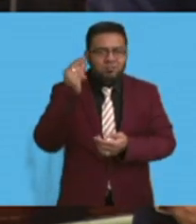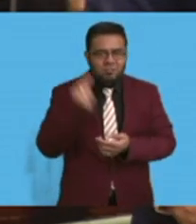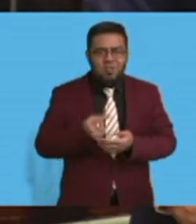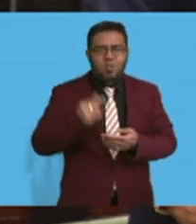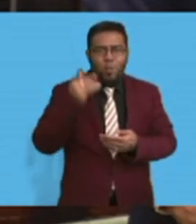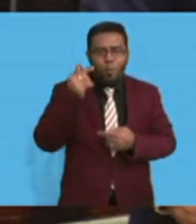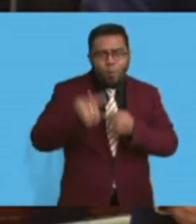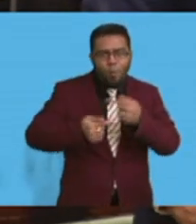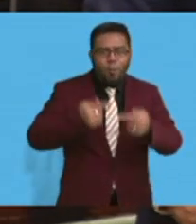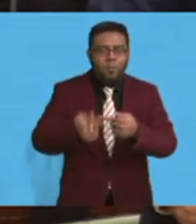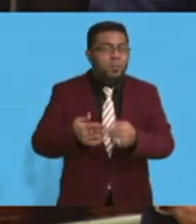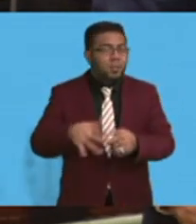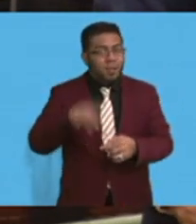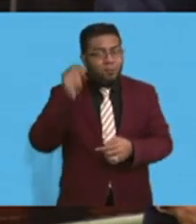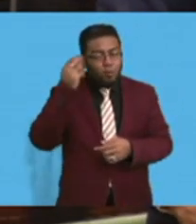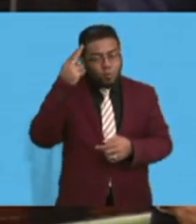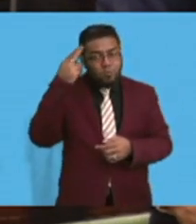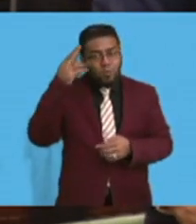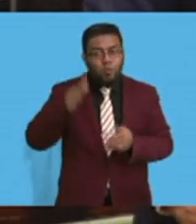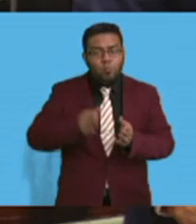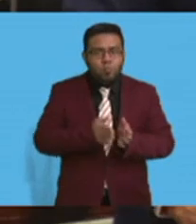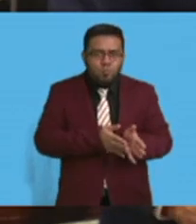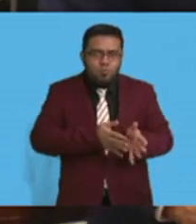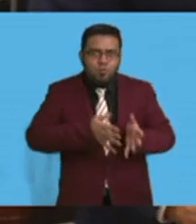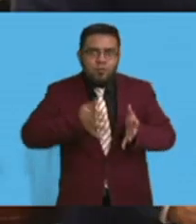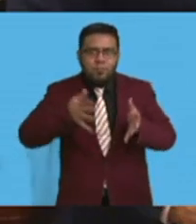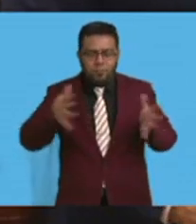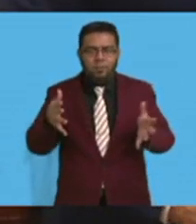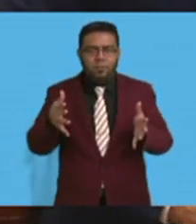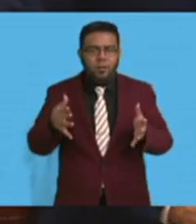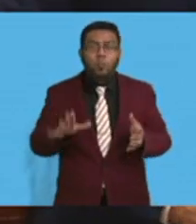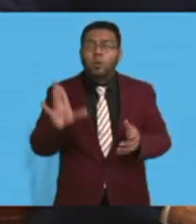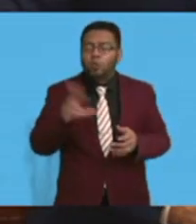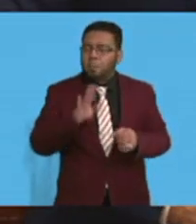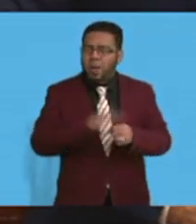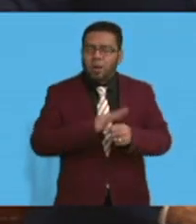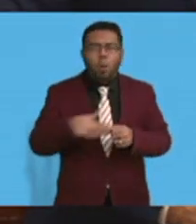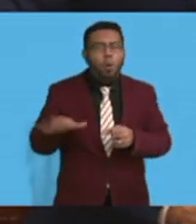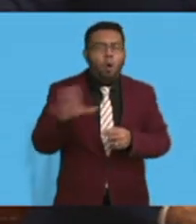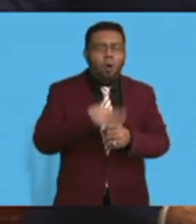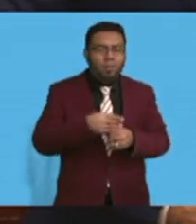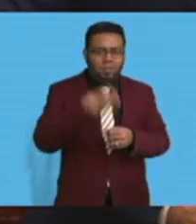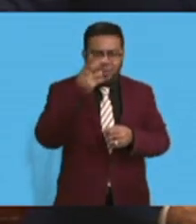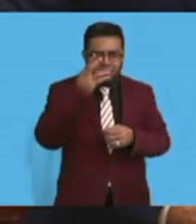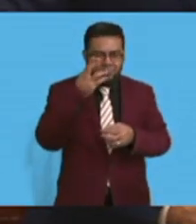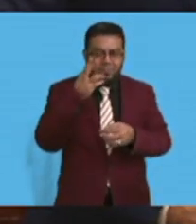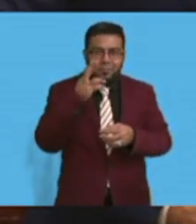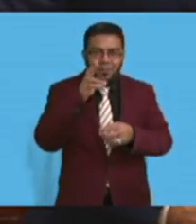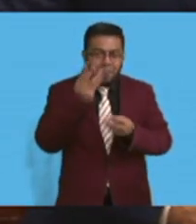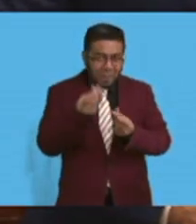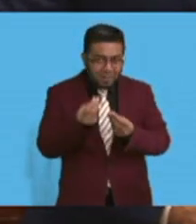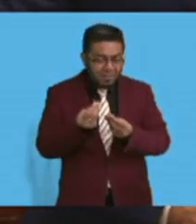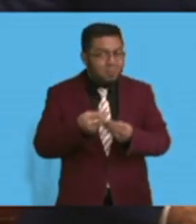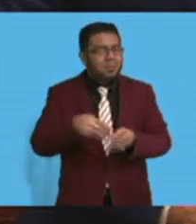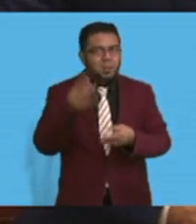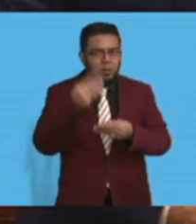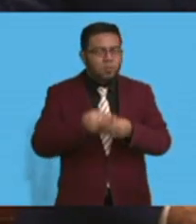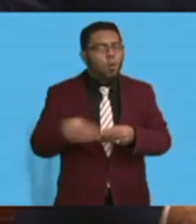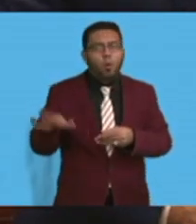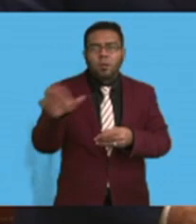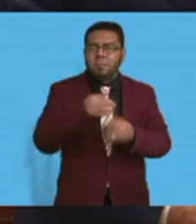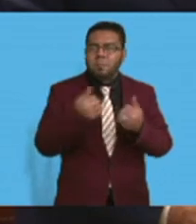their own dreams to go on to higher education. We need to make every dollar count towards the education of as many Fijians as